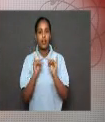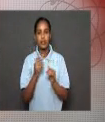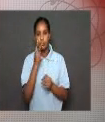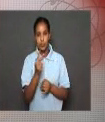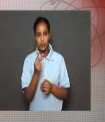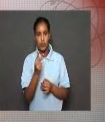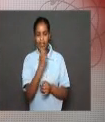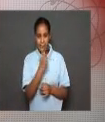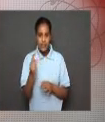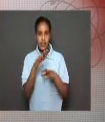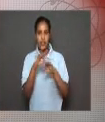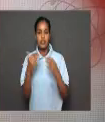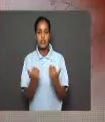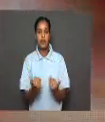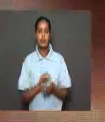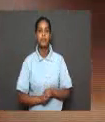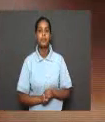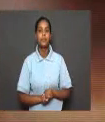look at each sentence now.